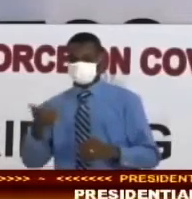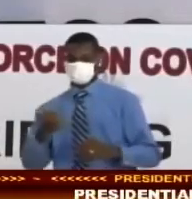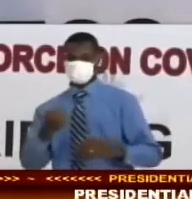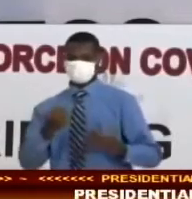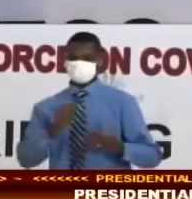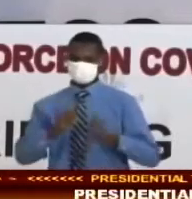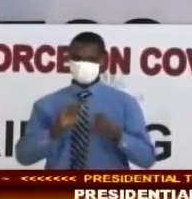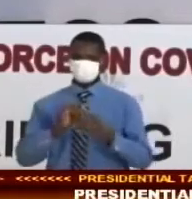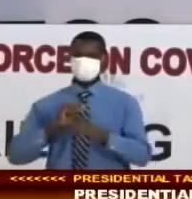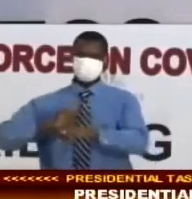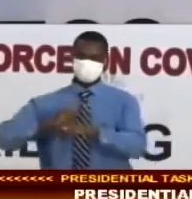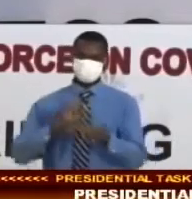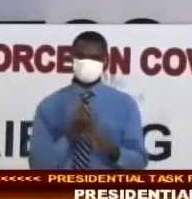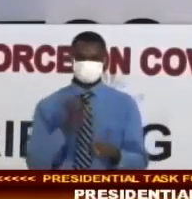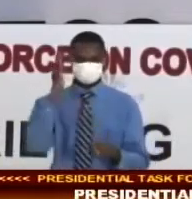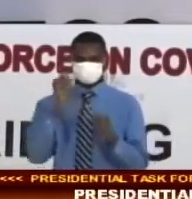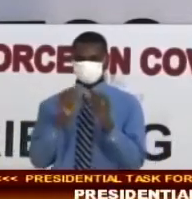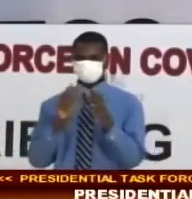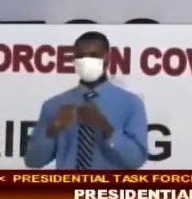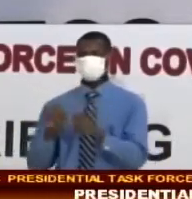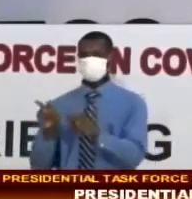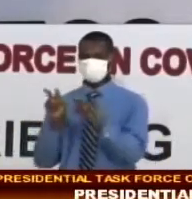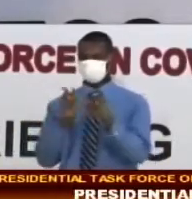continue to monitor this.